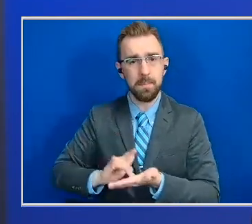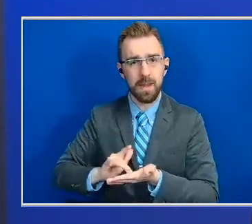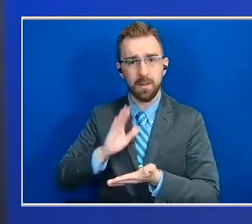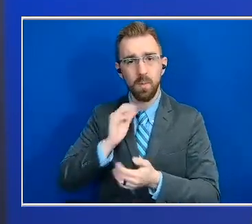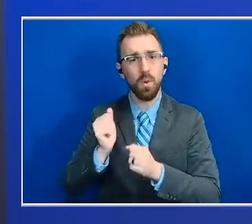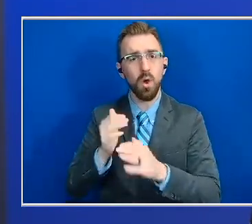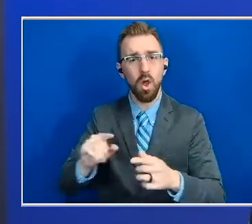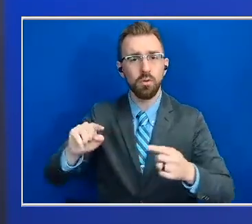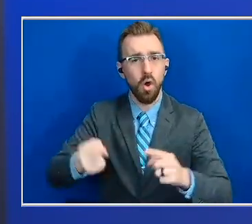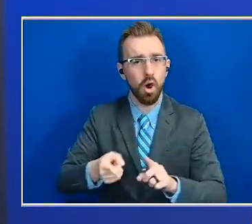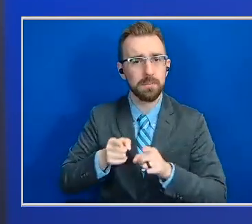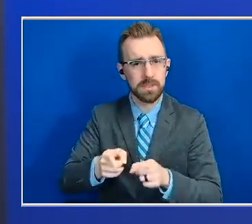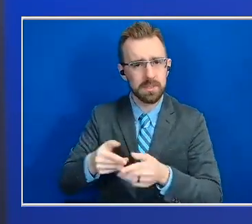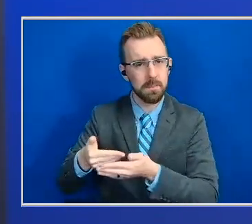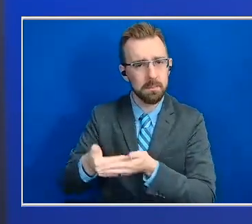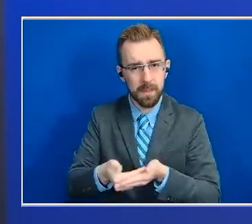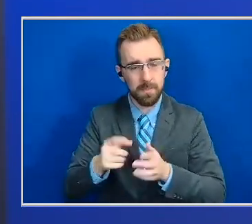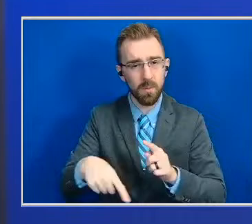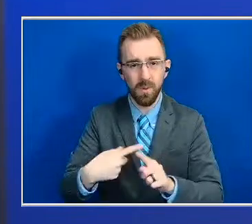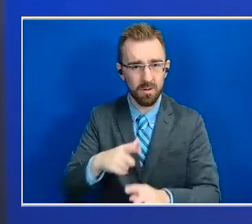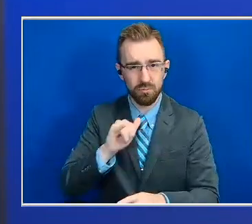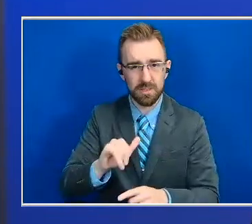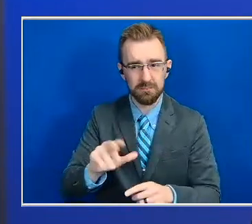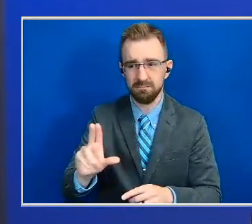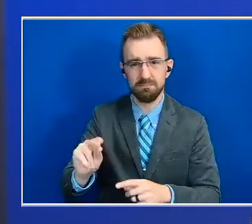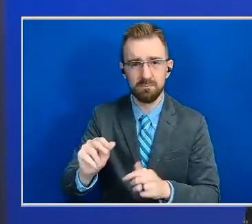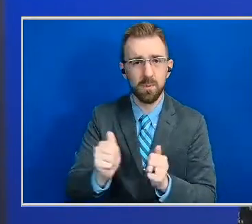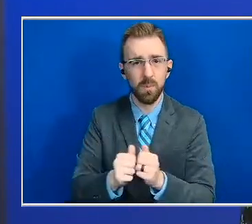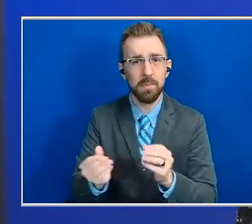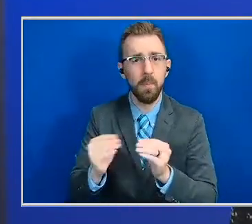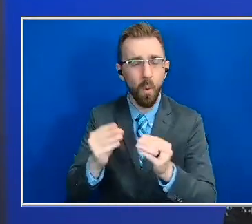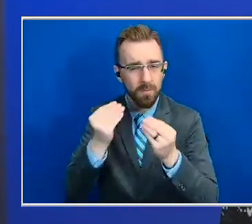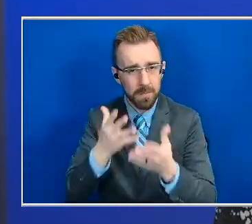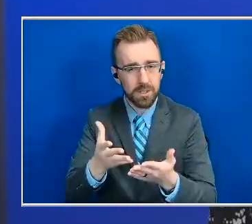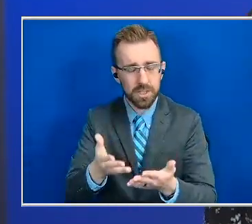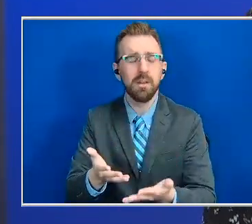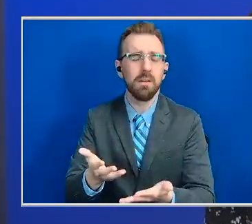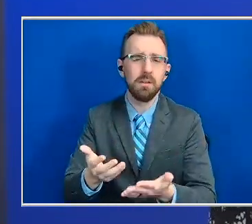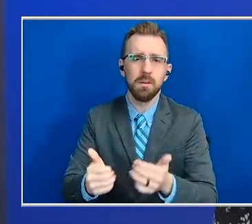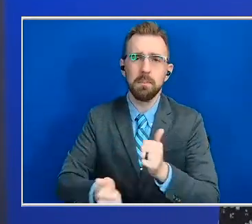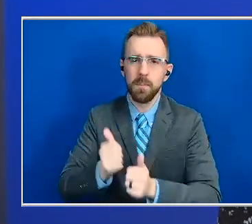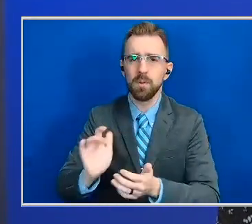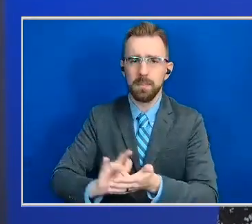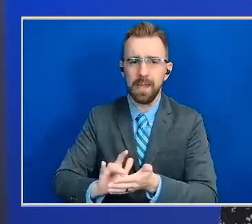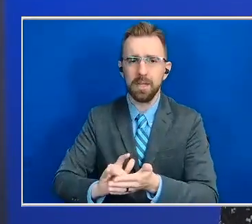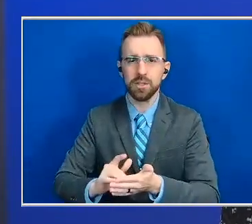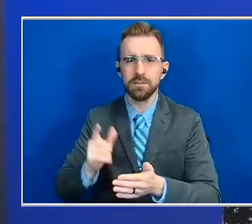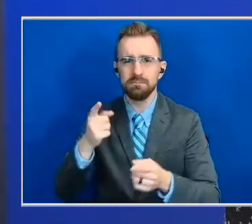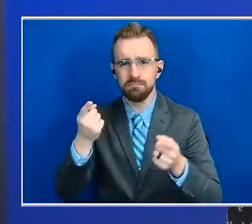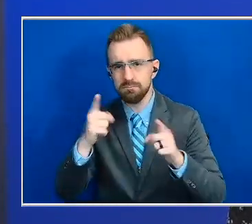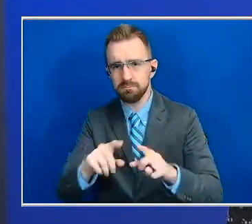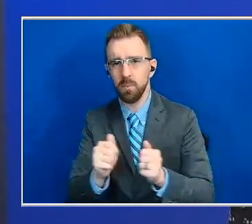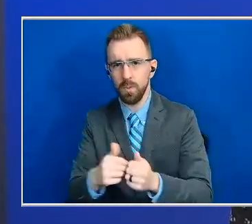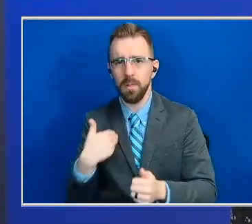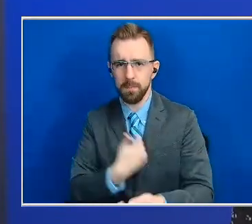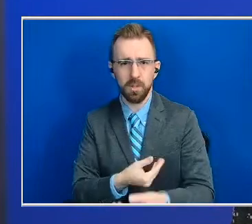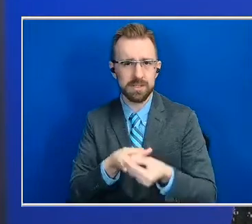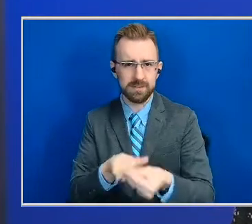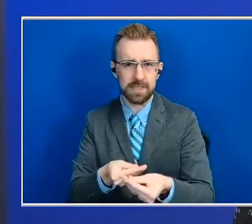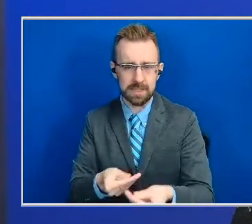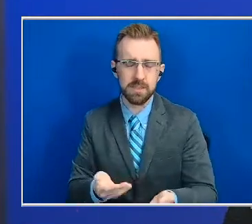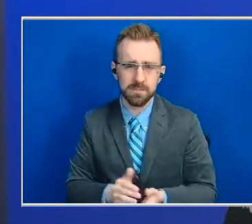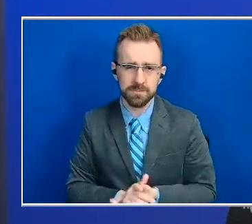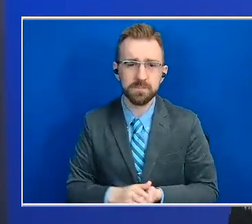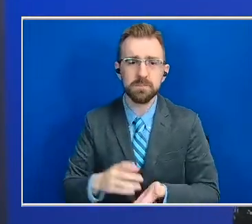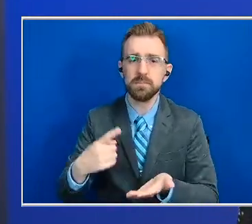baby, when in fact, with a little bit more information, most medications are compatible with breastfeeding. Sometimes people